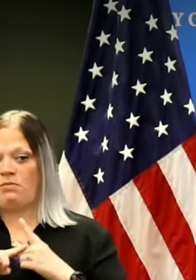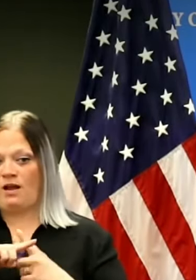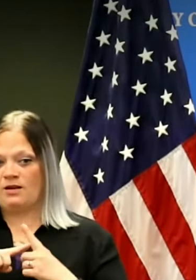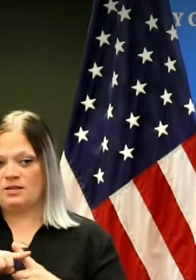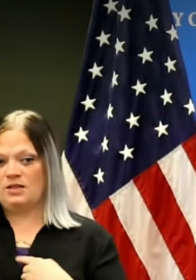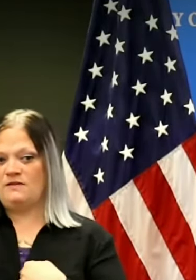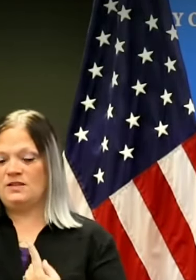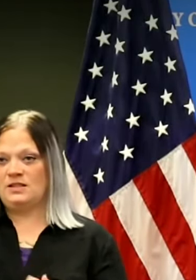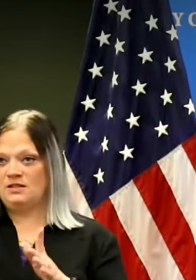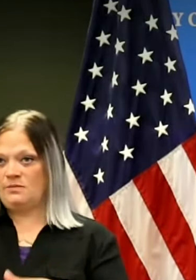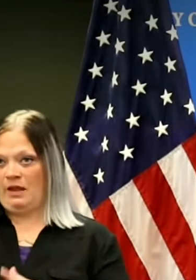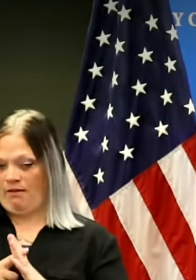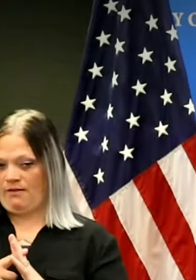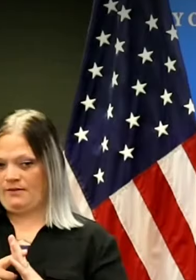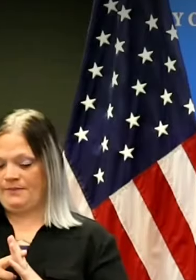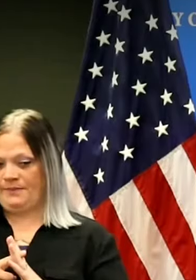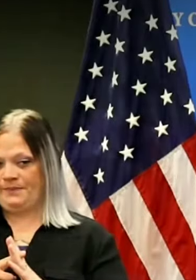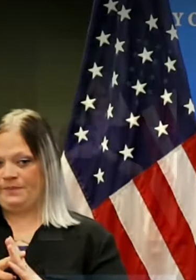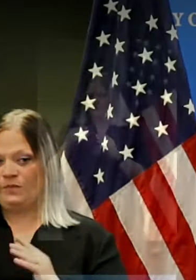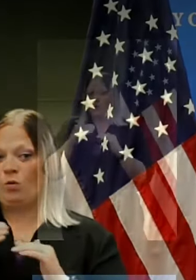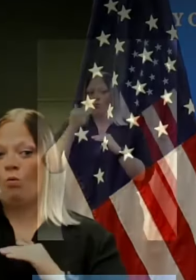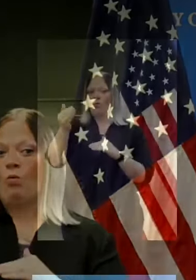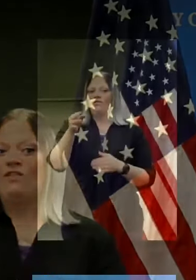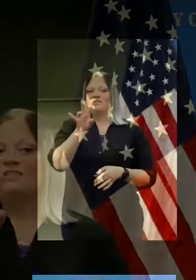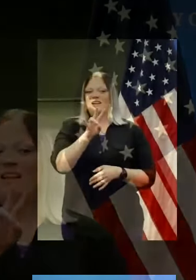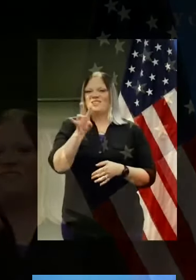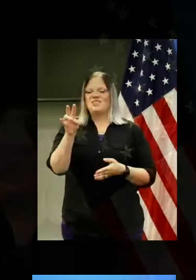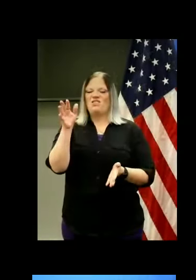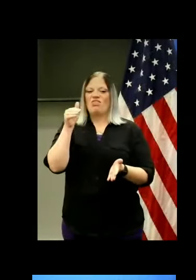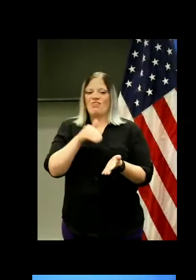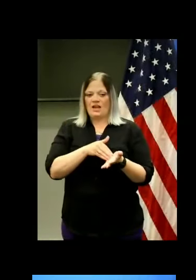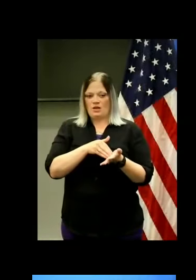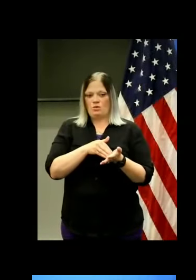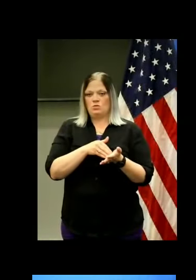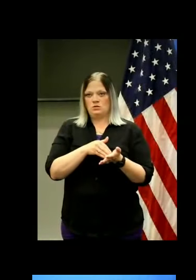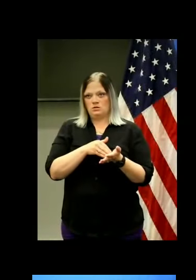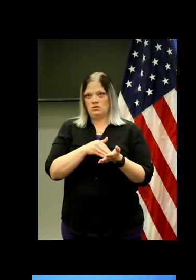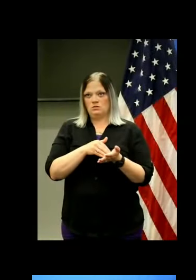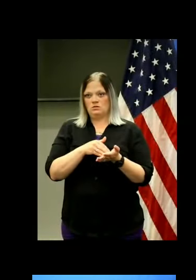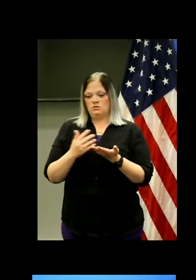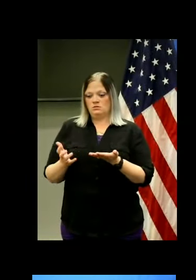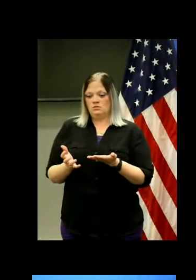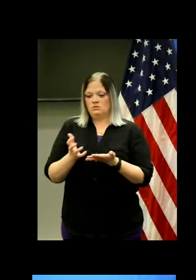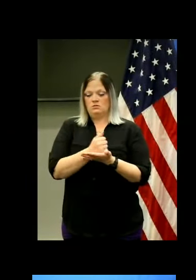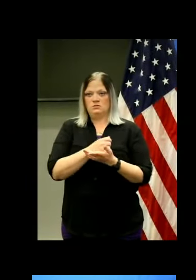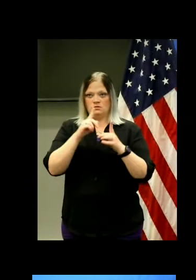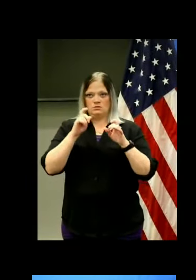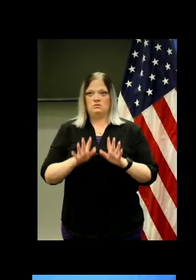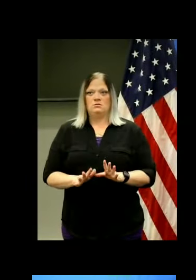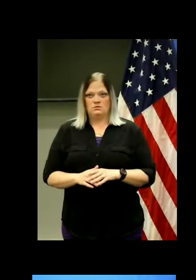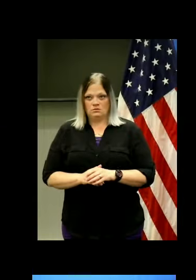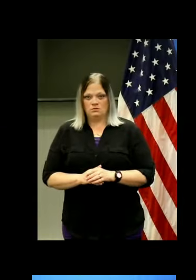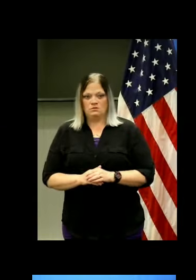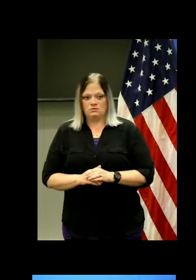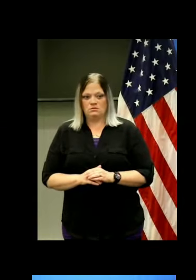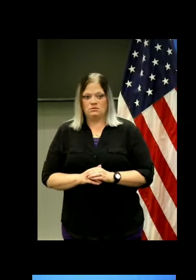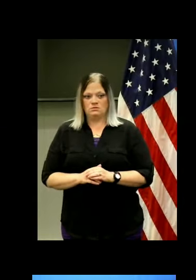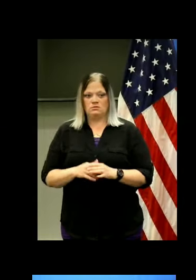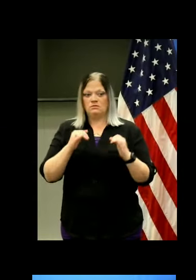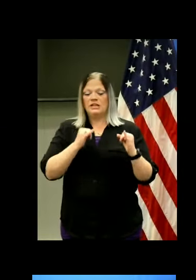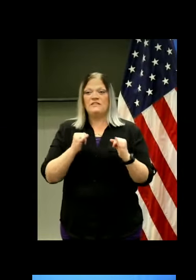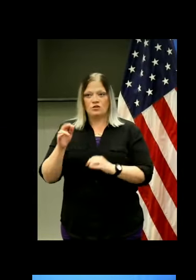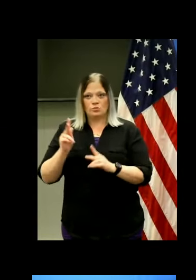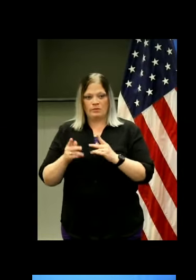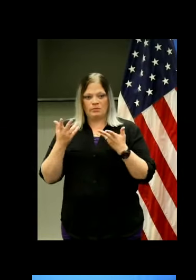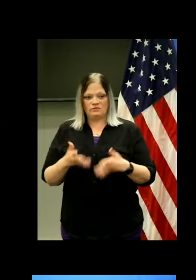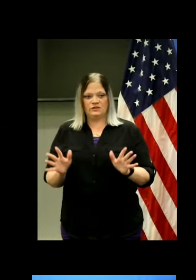since the outbreak began. Over 77,000 specimens have been taken, tested. Those are individuals who